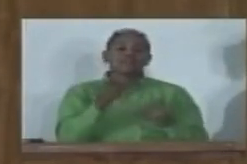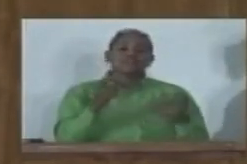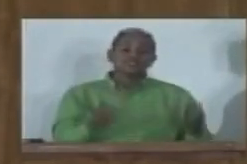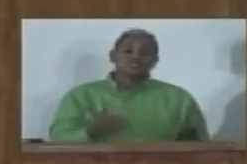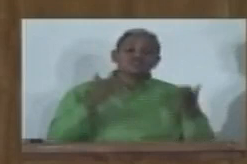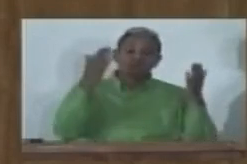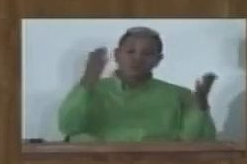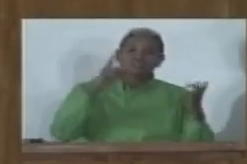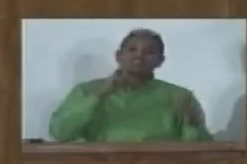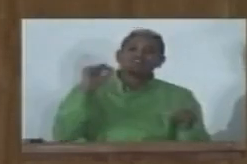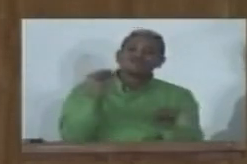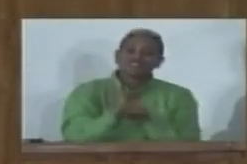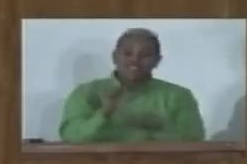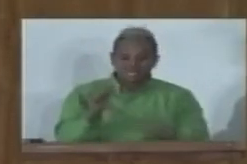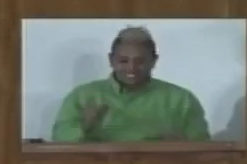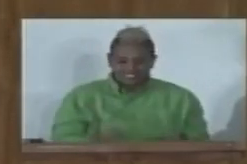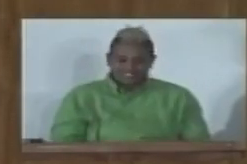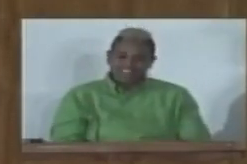a reality, Mr. President.